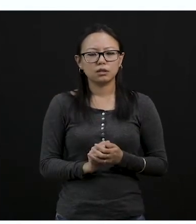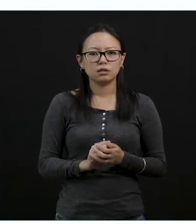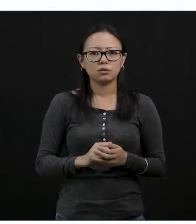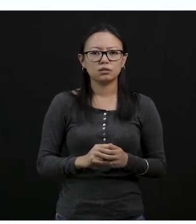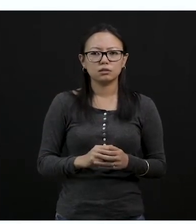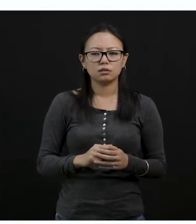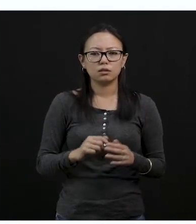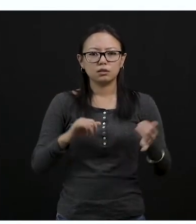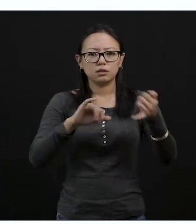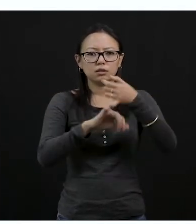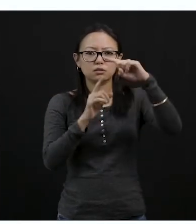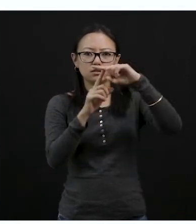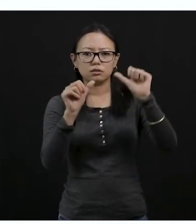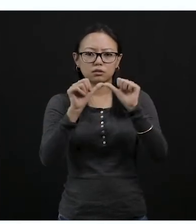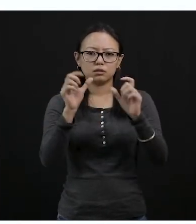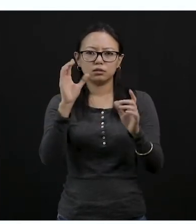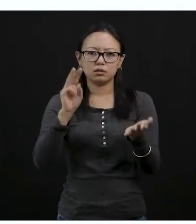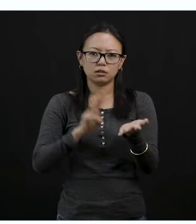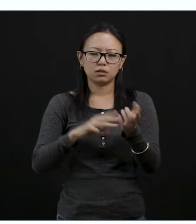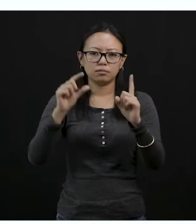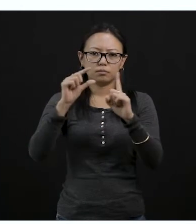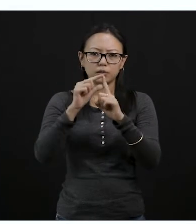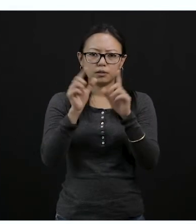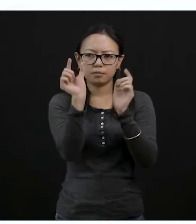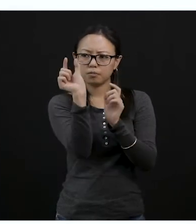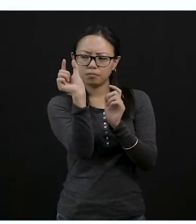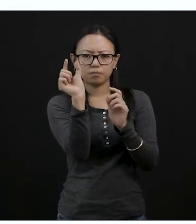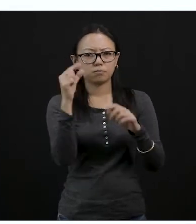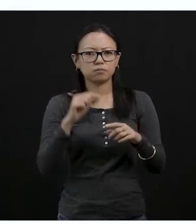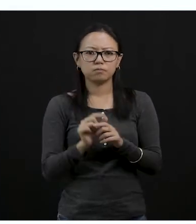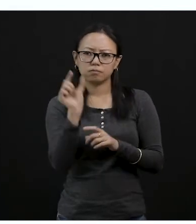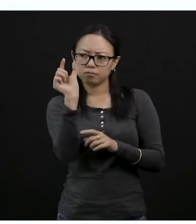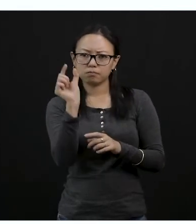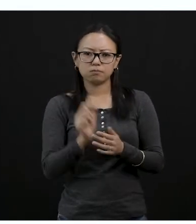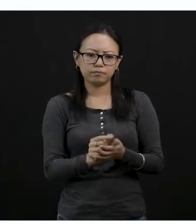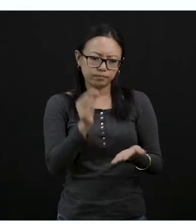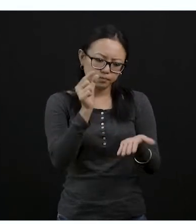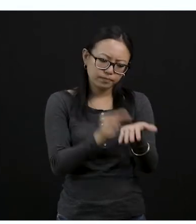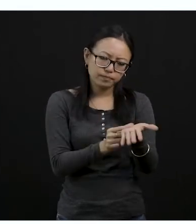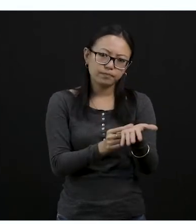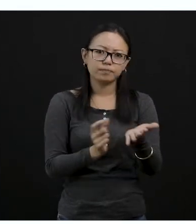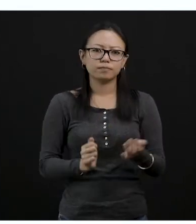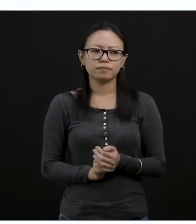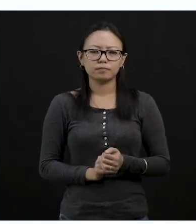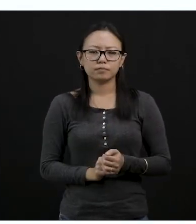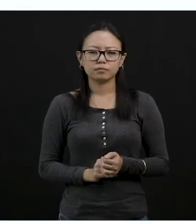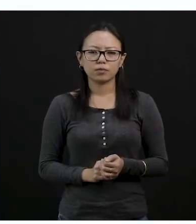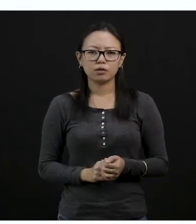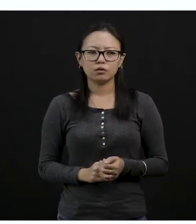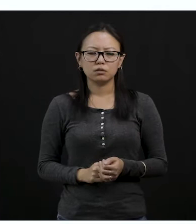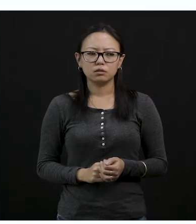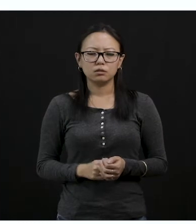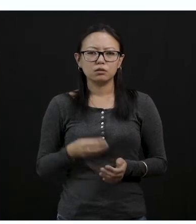known as stamps. So they're very small stickers which you paste it on top of the envelope. Also in